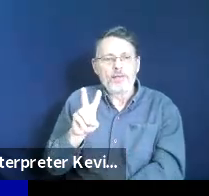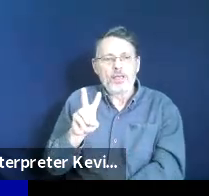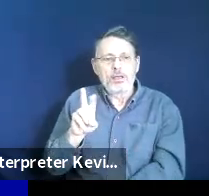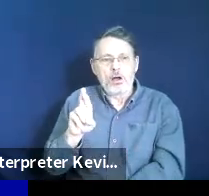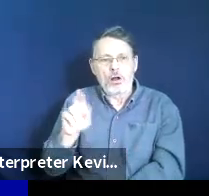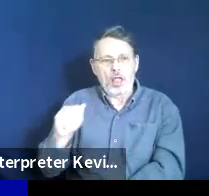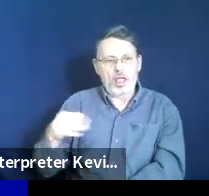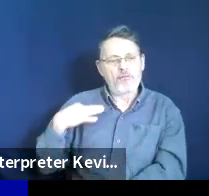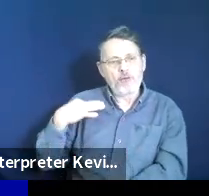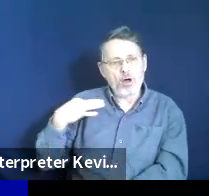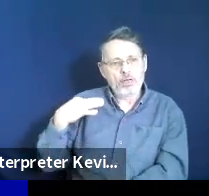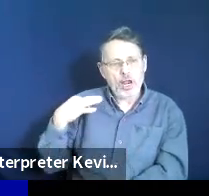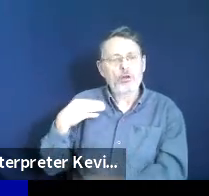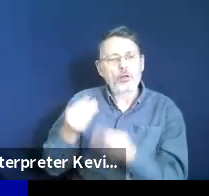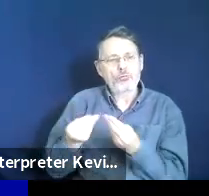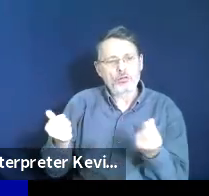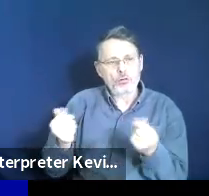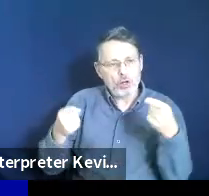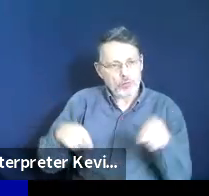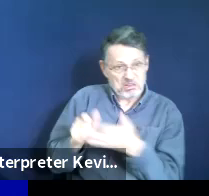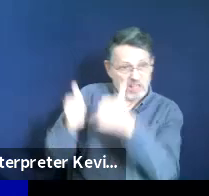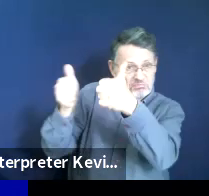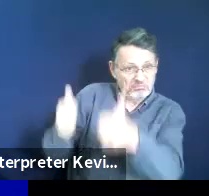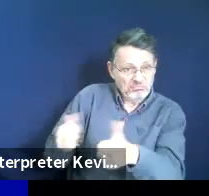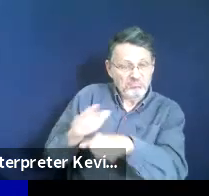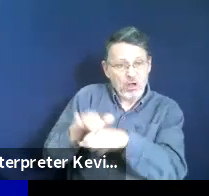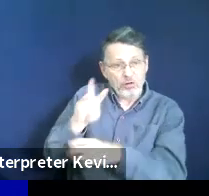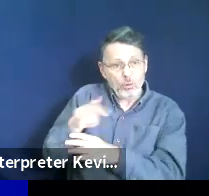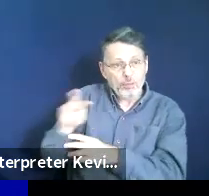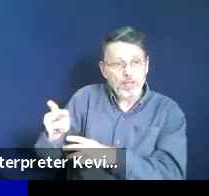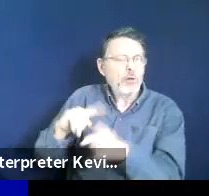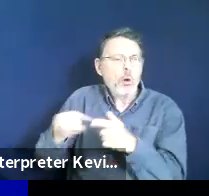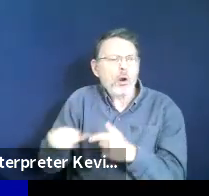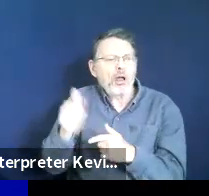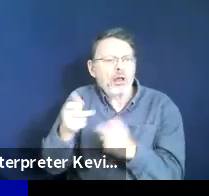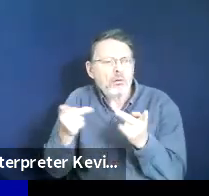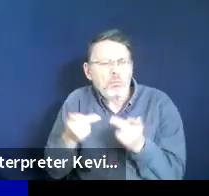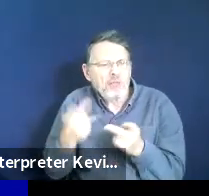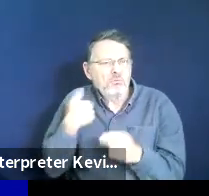agreements posted to the OCR website or somewhere else that is publicly available?